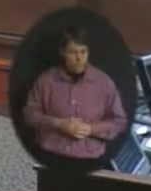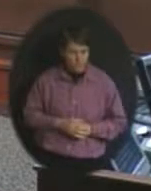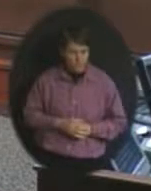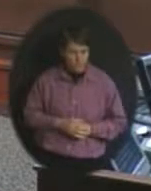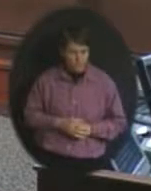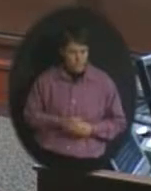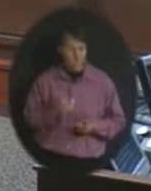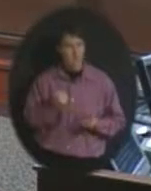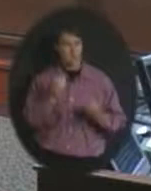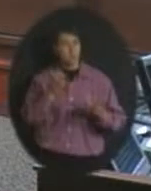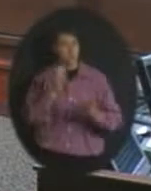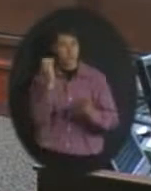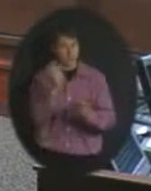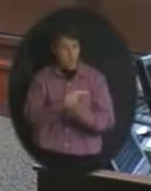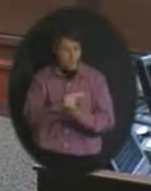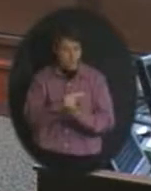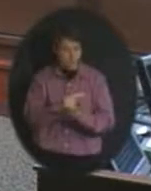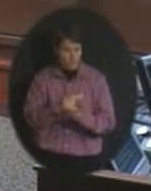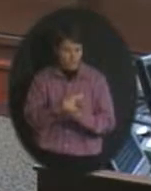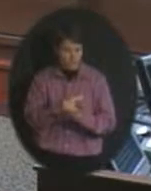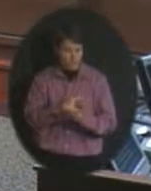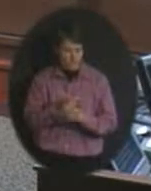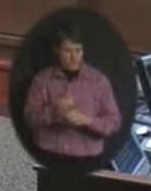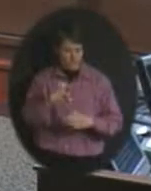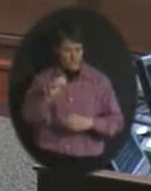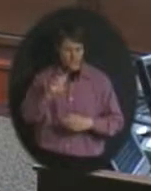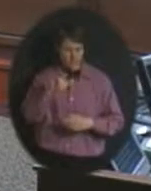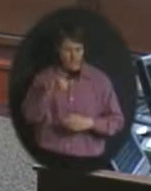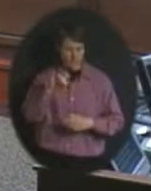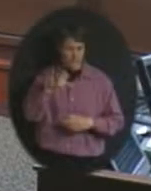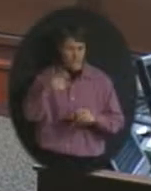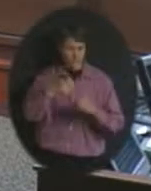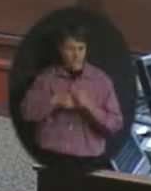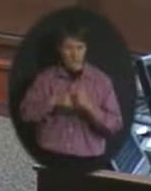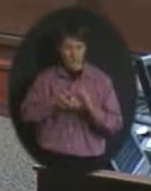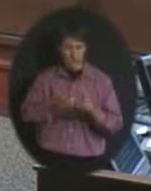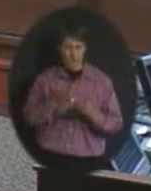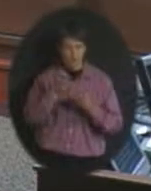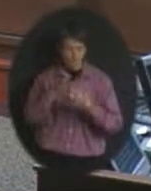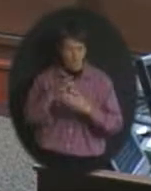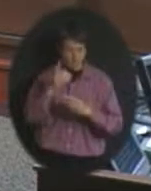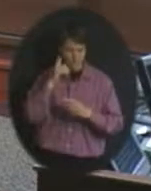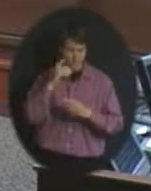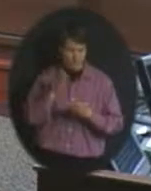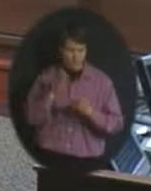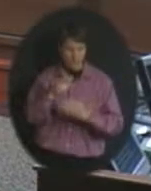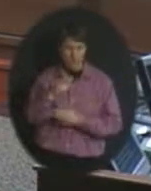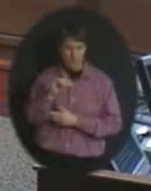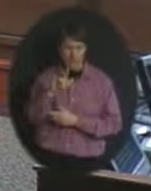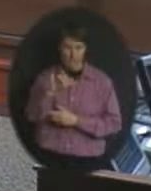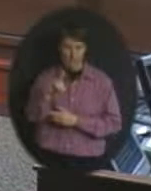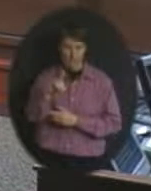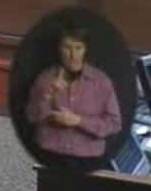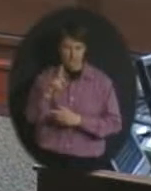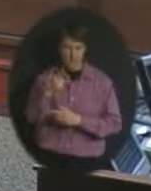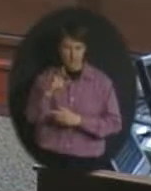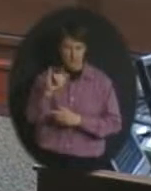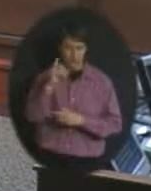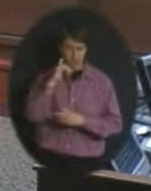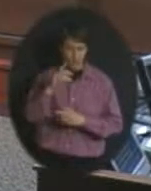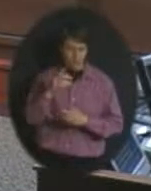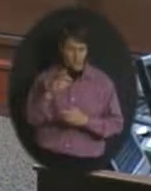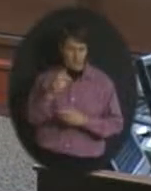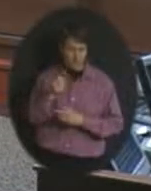I move to approve the escalating pricing option offered by Highland Dairy for milk-based products and 100% juice products